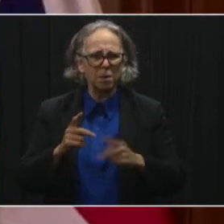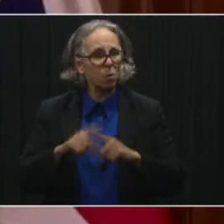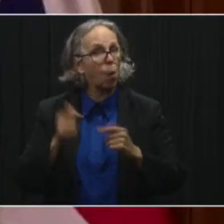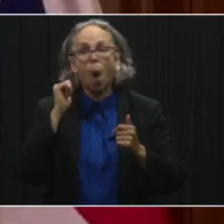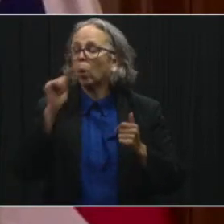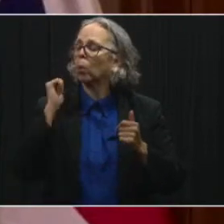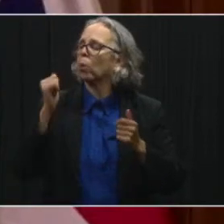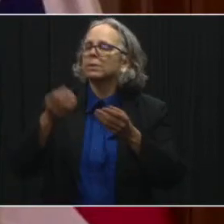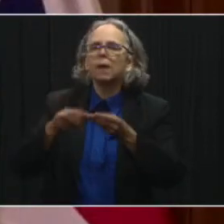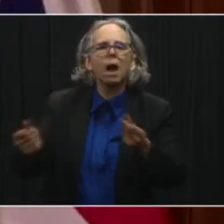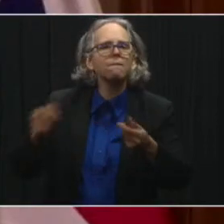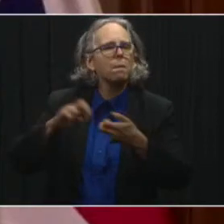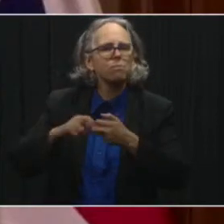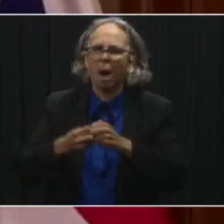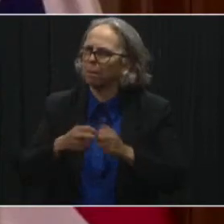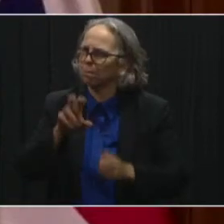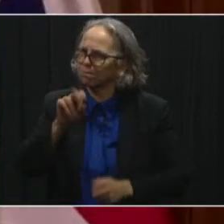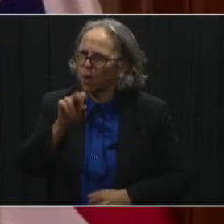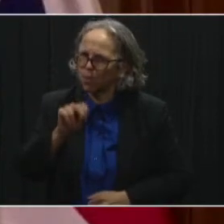problems.